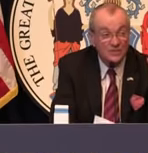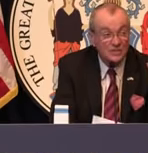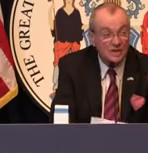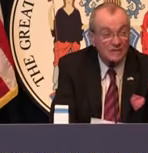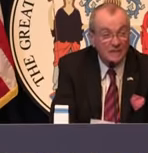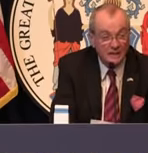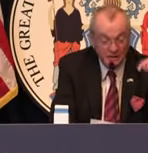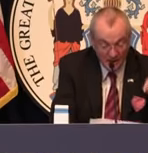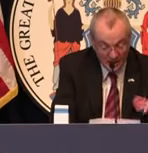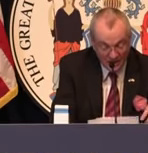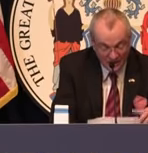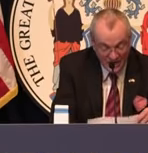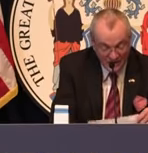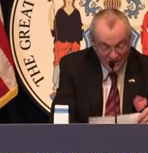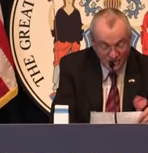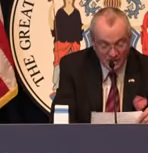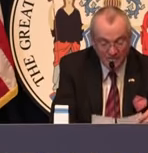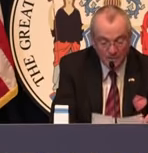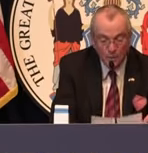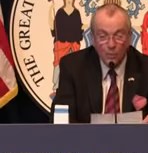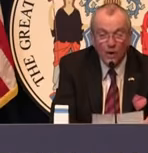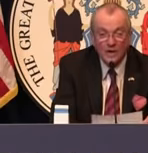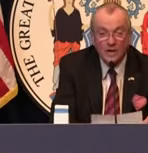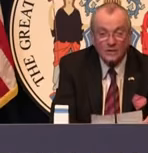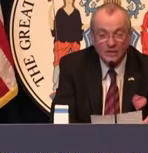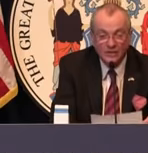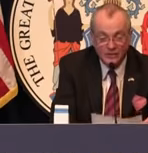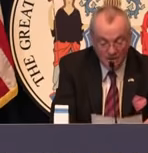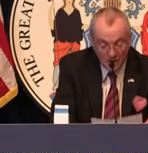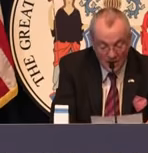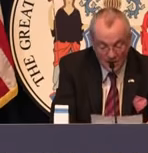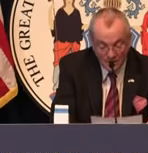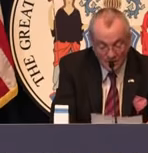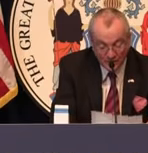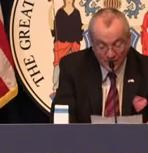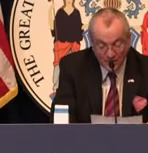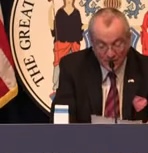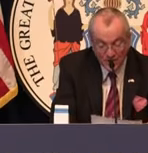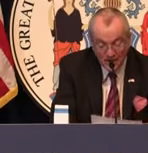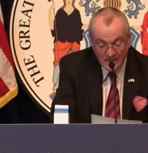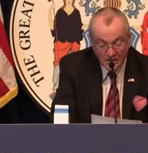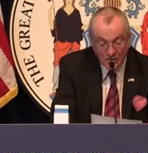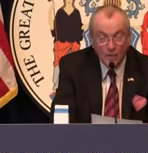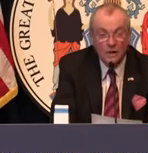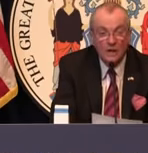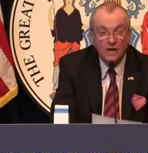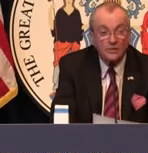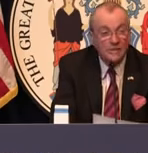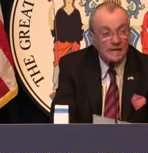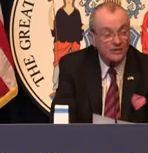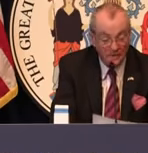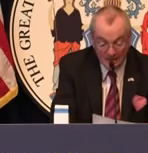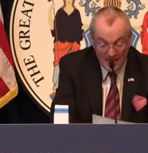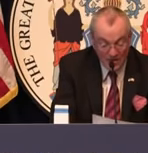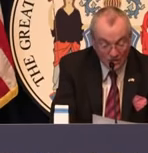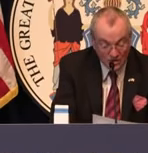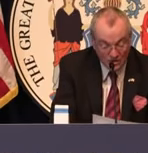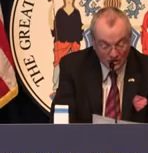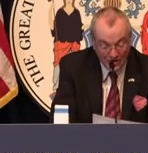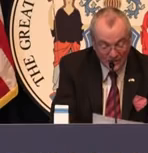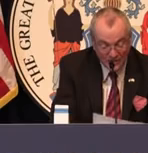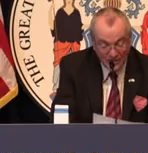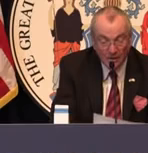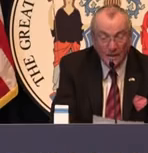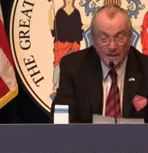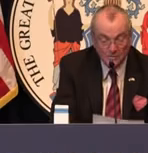the fifth consecutive day under 500. There were 107 new hospitalizations yesterday, while 193 live